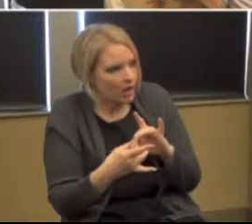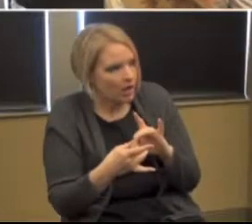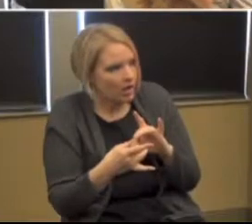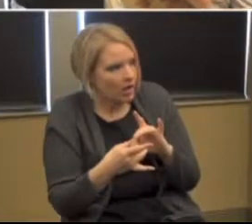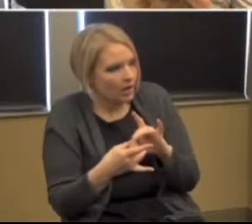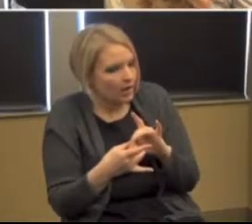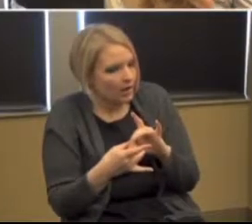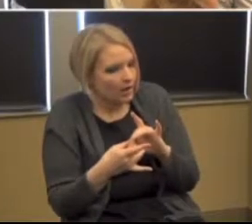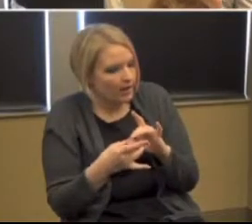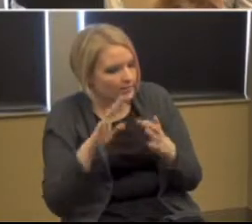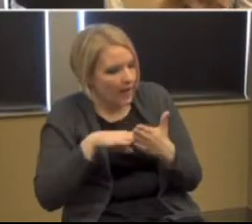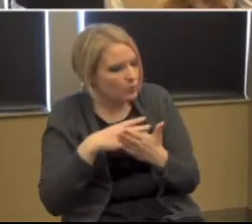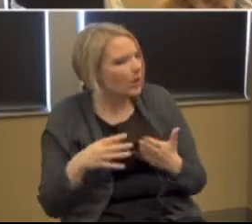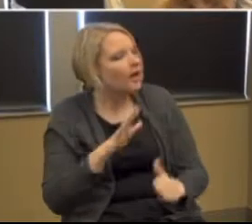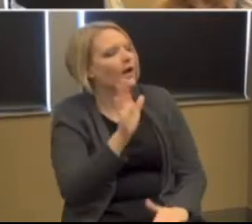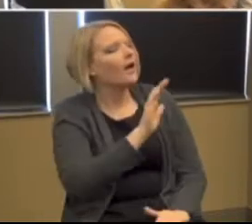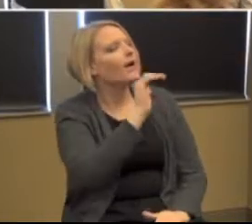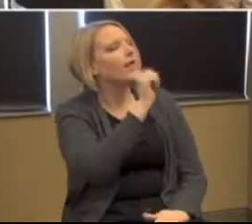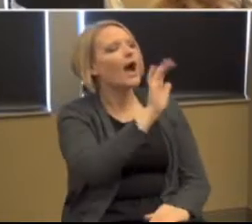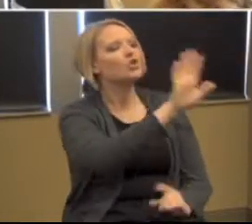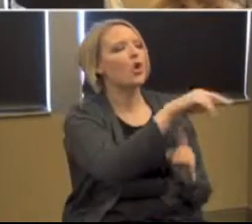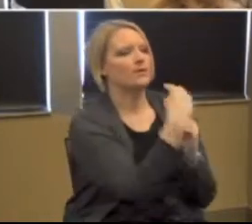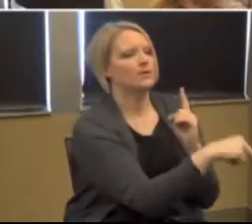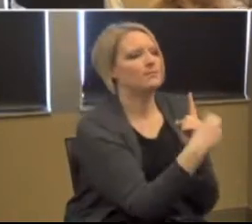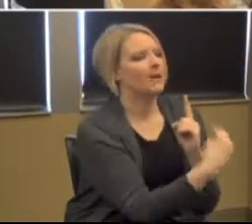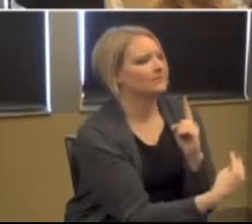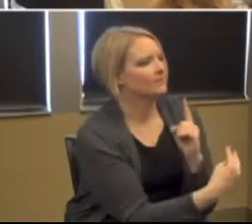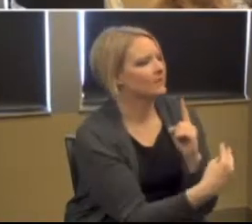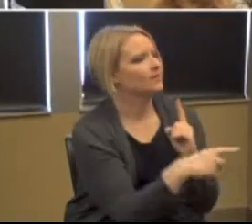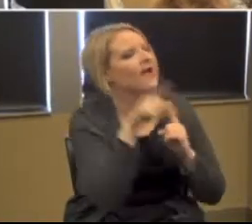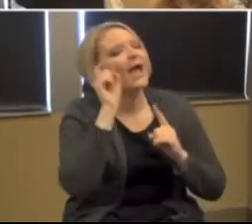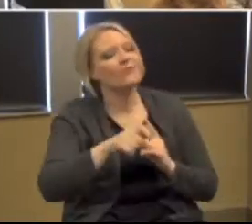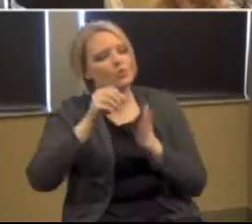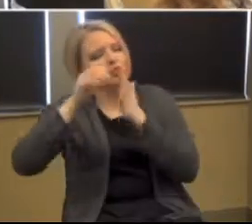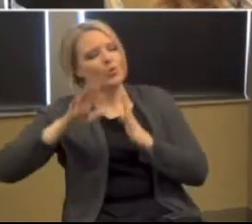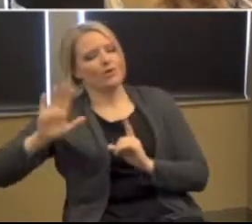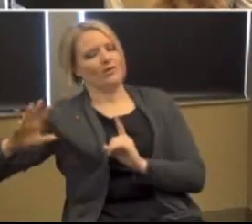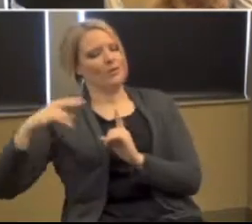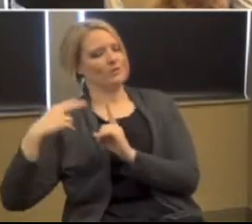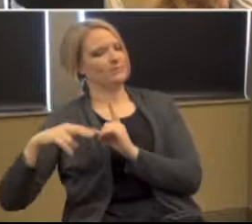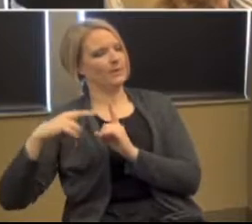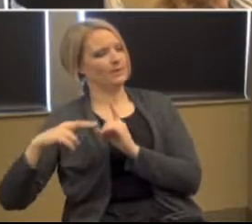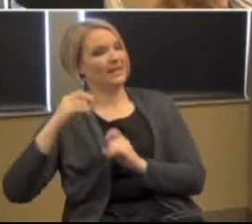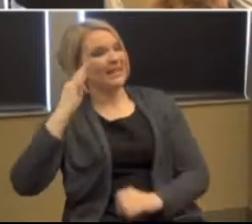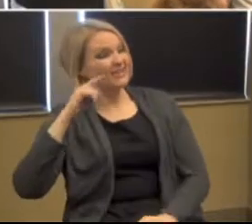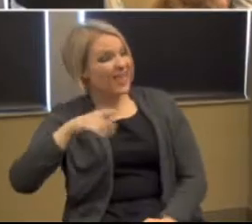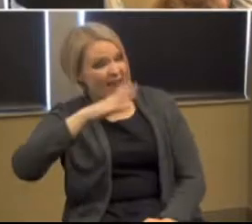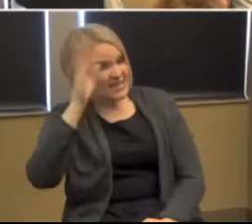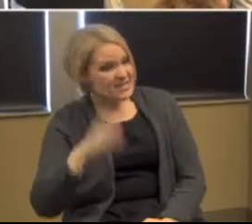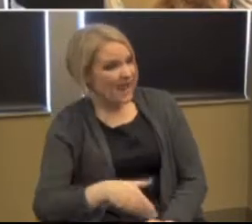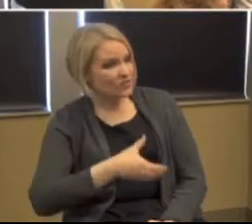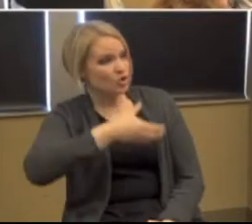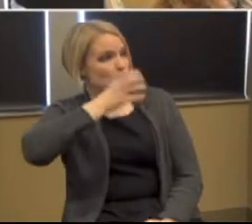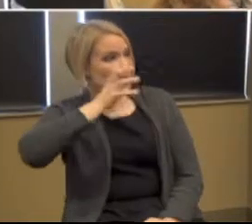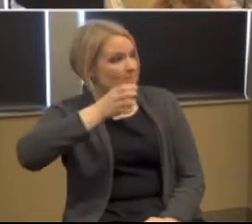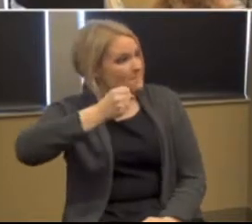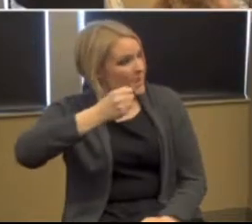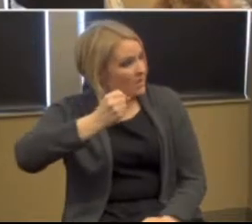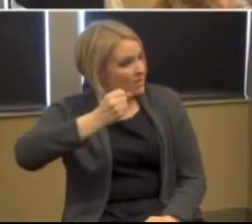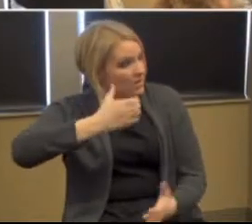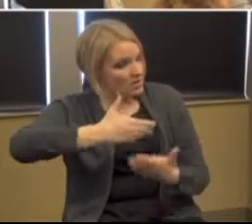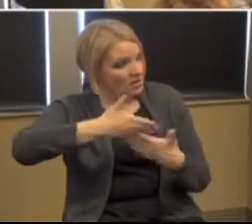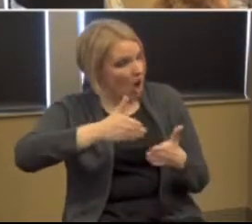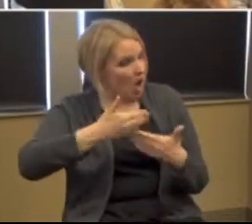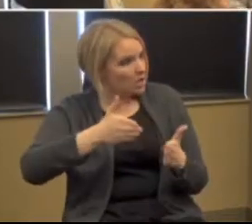referent. It needs to be something that's meaningful to the student. If they never drink milk in a carton, don't make milk in a carton the